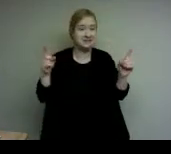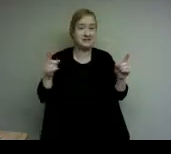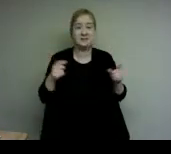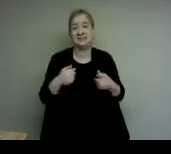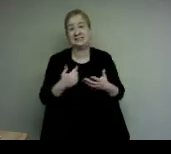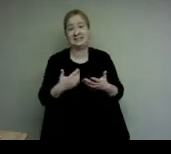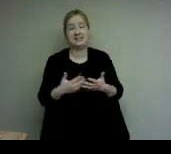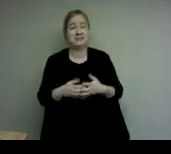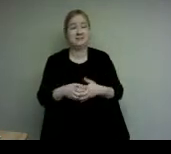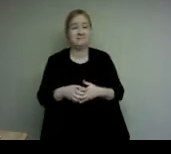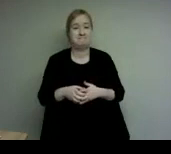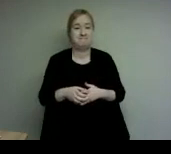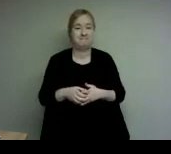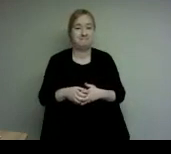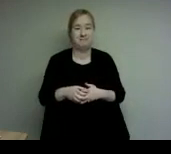absolutely fabulous.